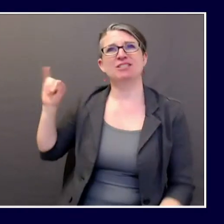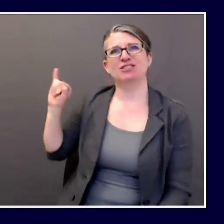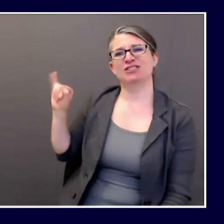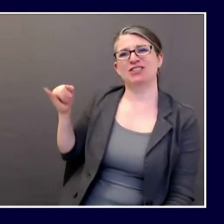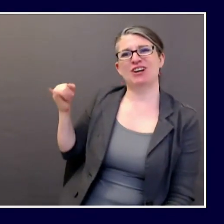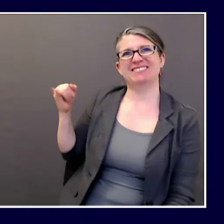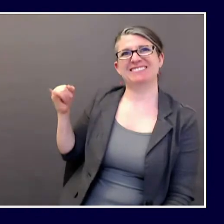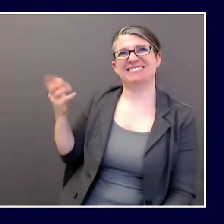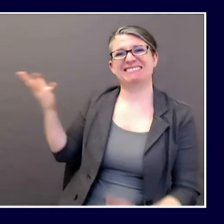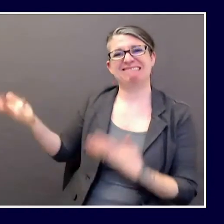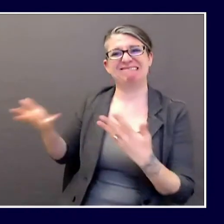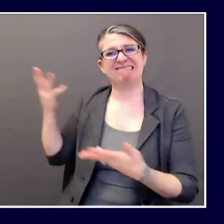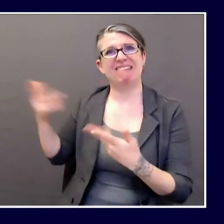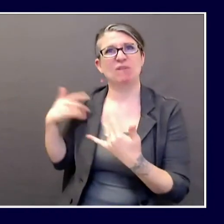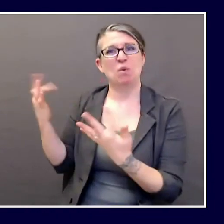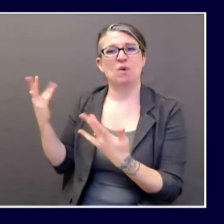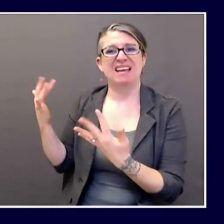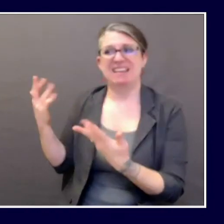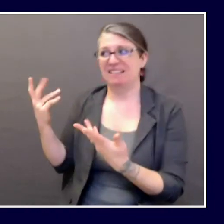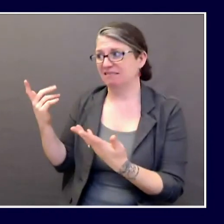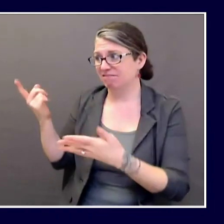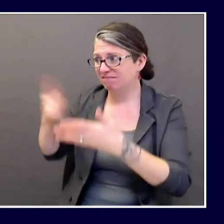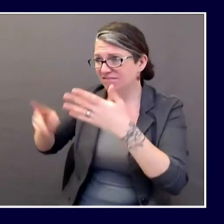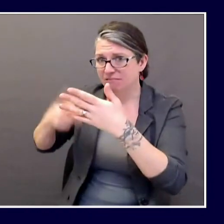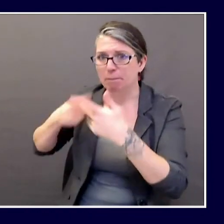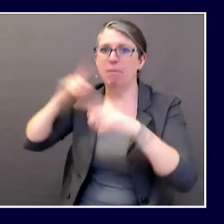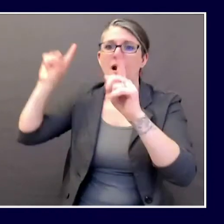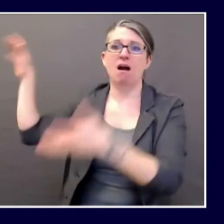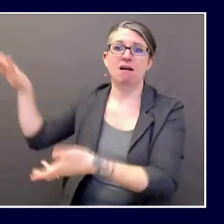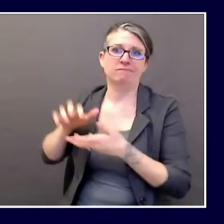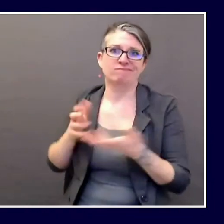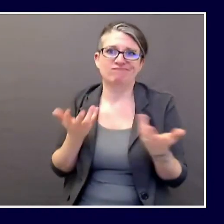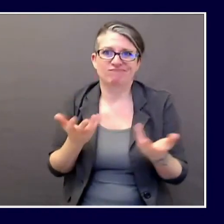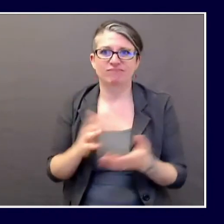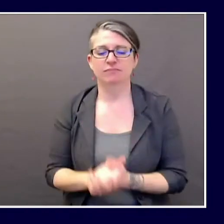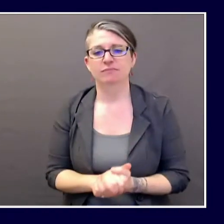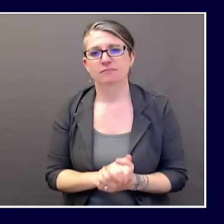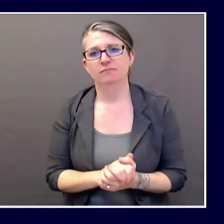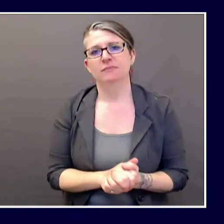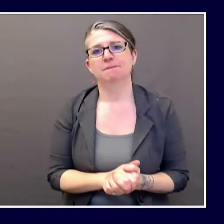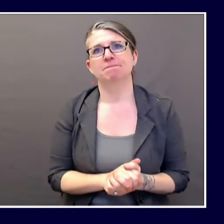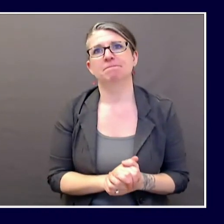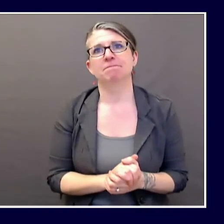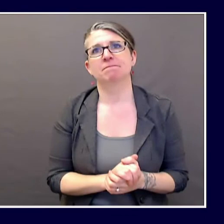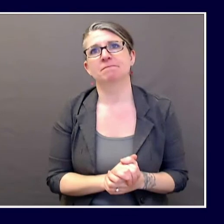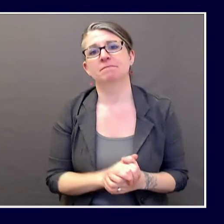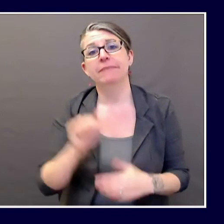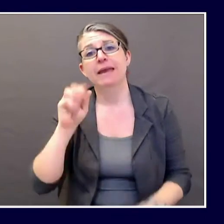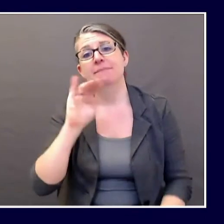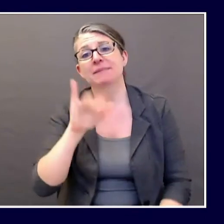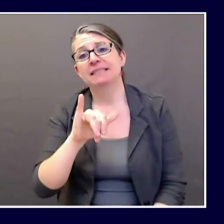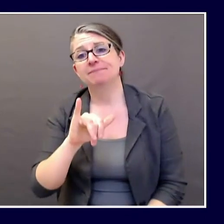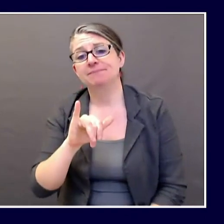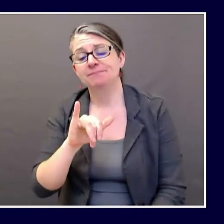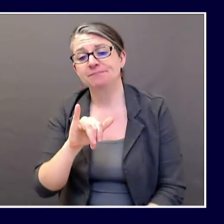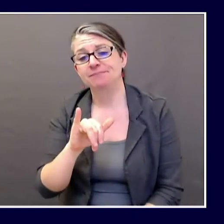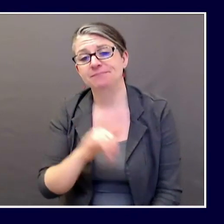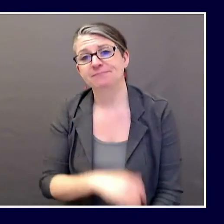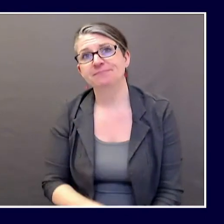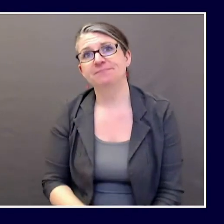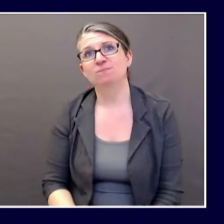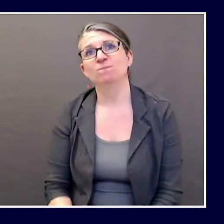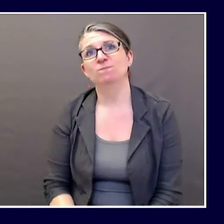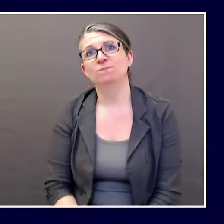Dr. Shah. What is the process for the FDA to move from emergency use authorization to full authorization